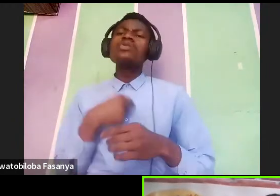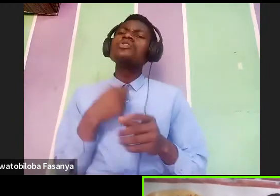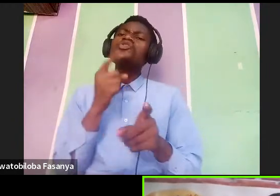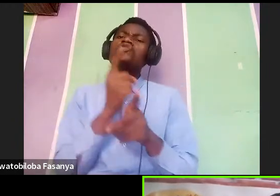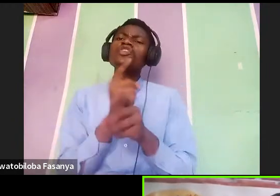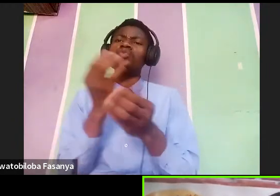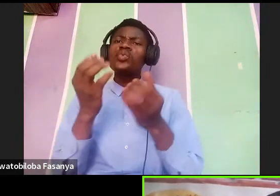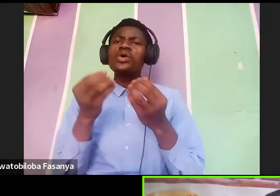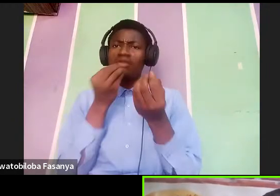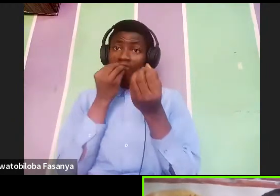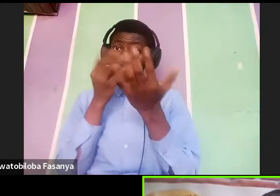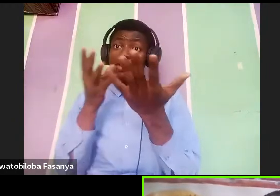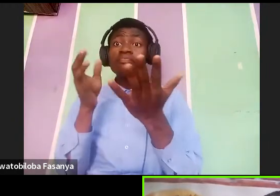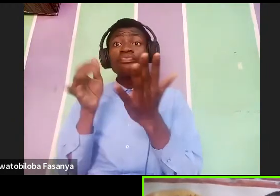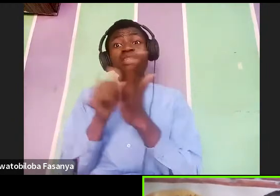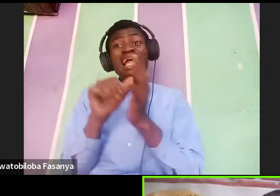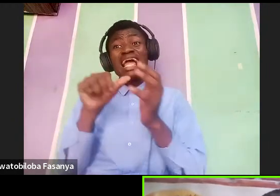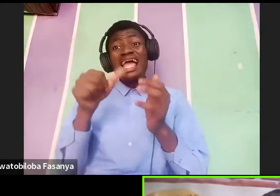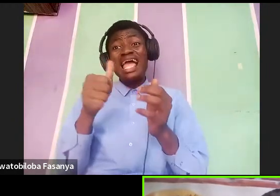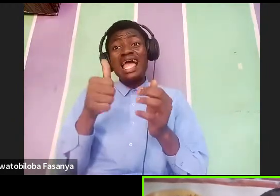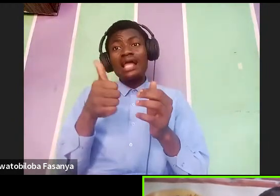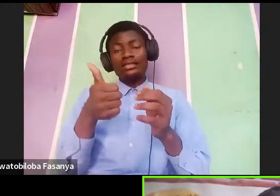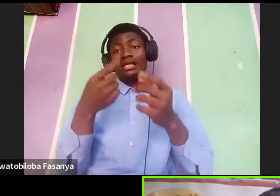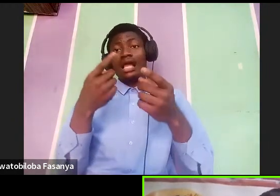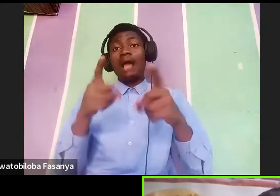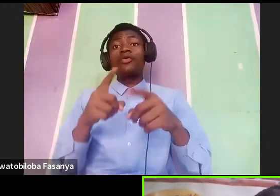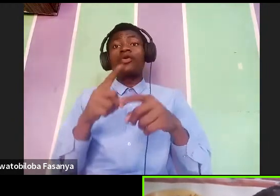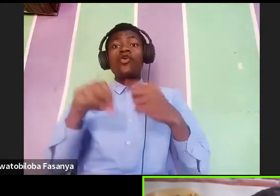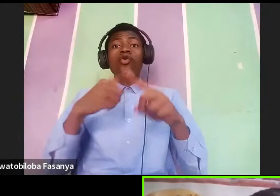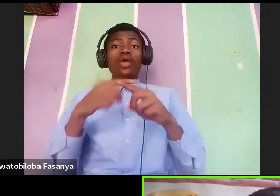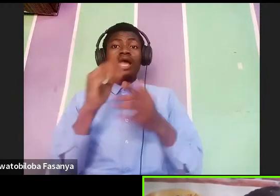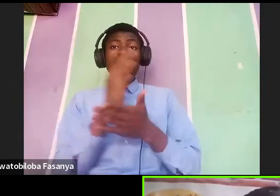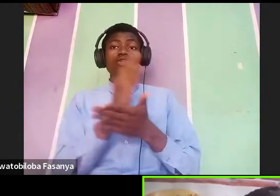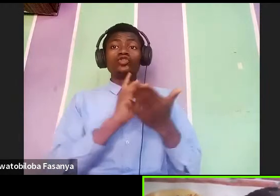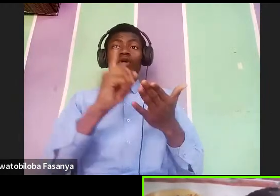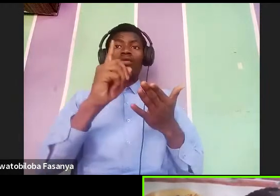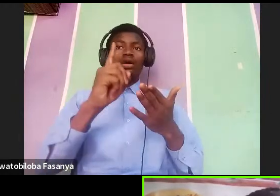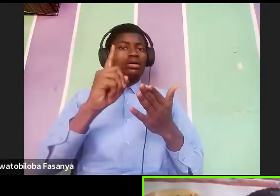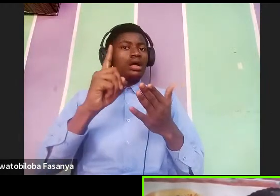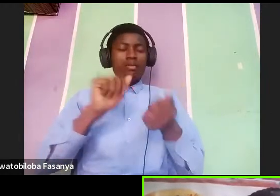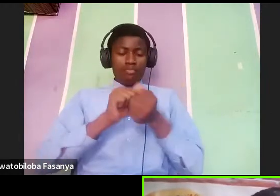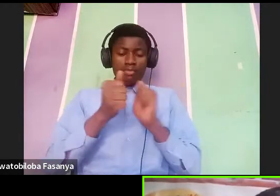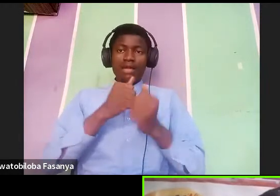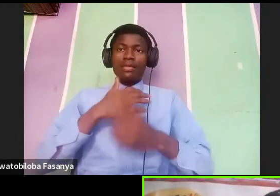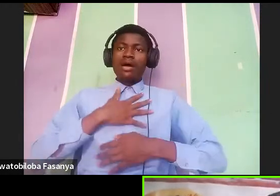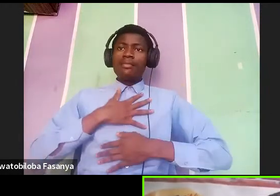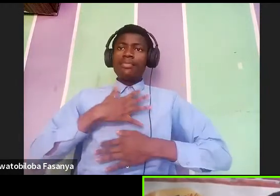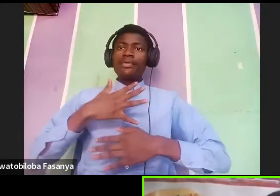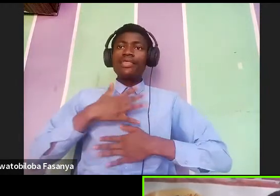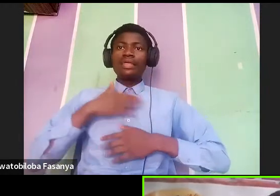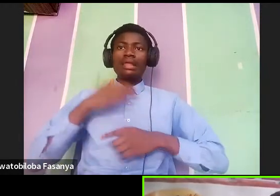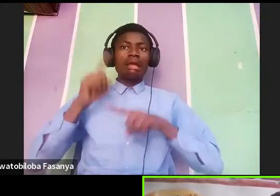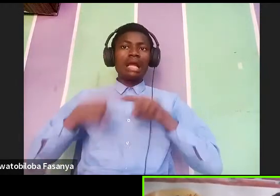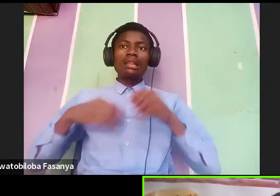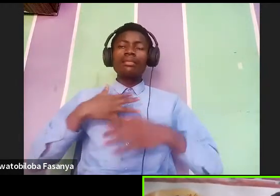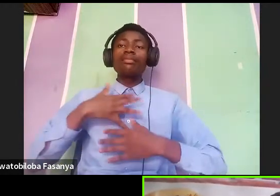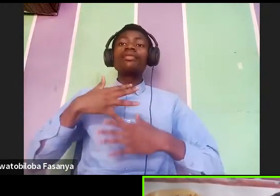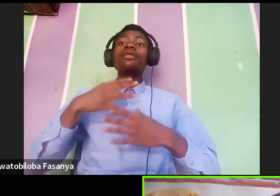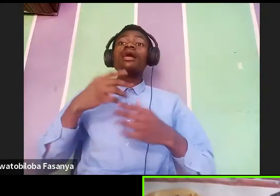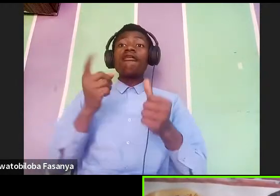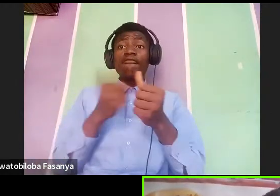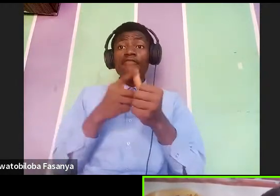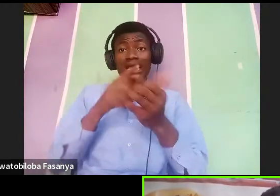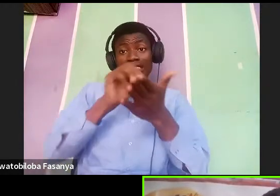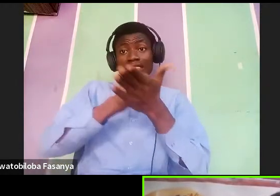us now that when someone is breathless, the first thing that we should do is to remove the person's clothing and allow the person to gain some fresh air. If the person is in an